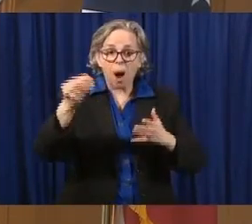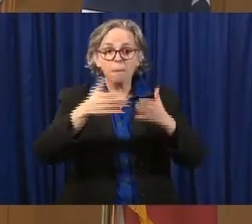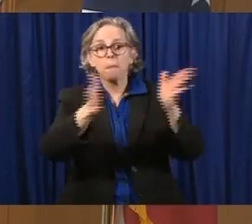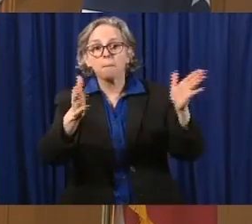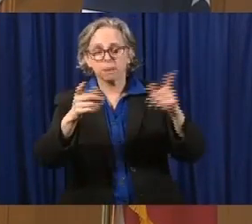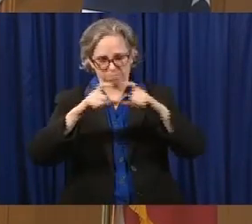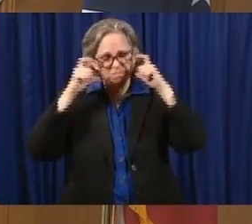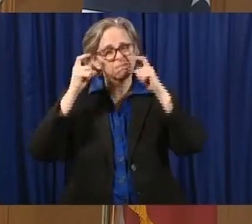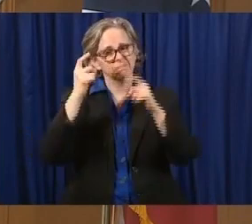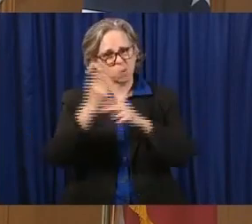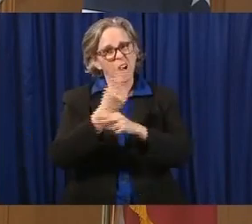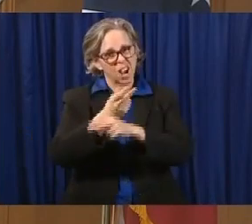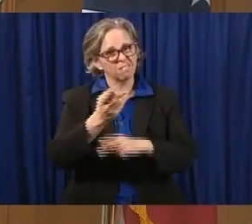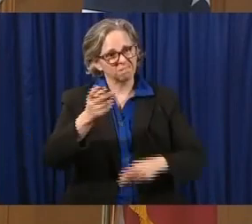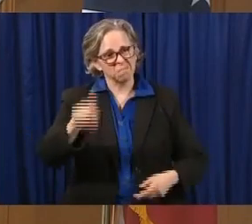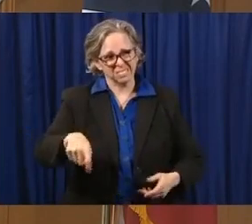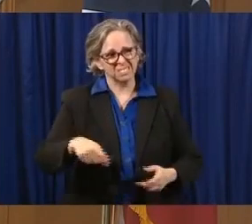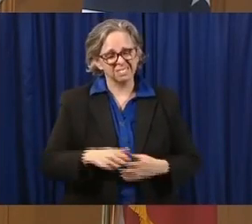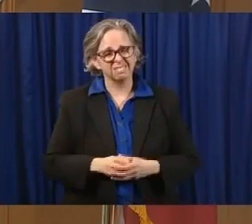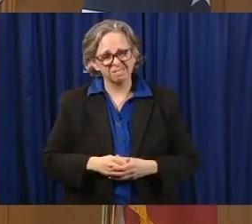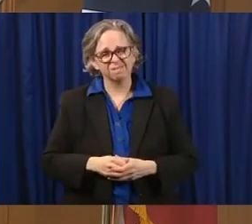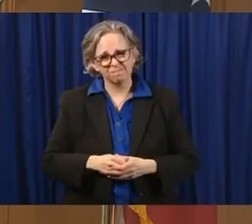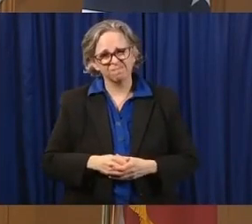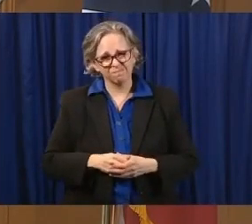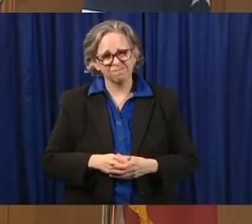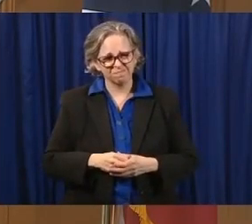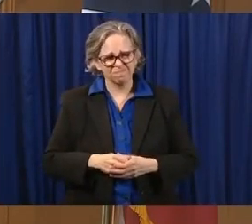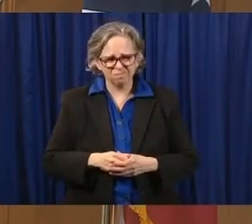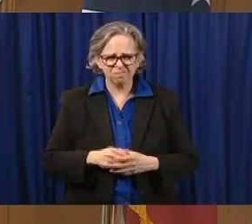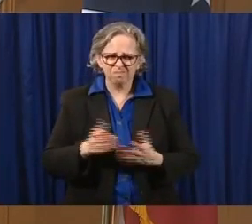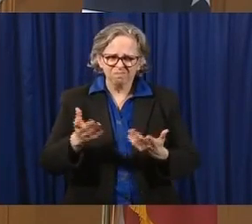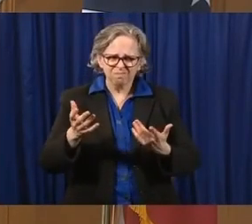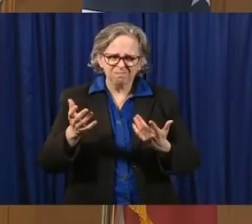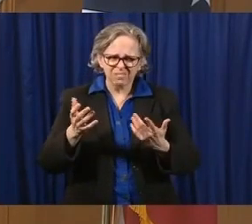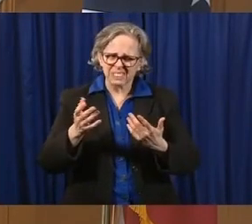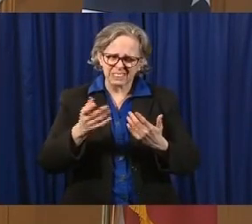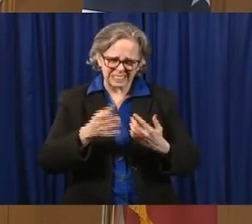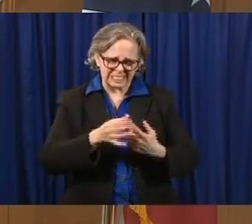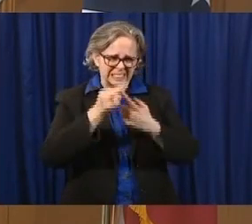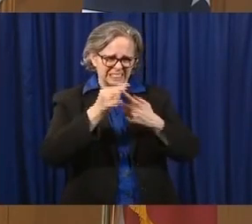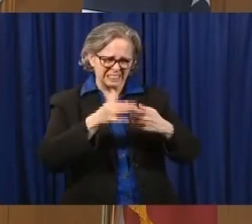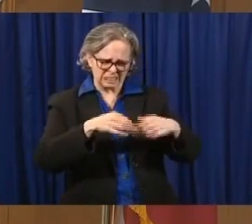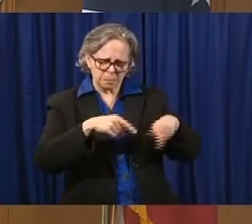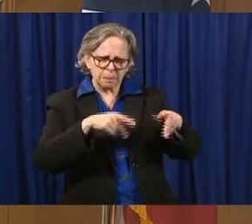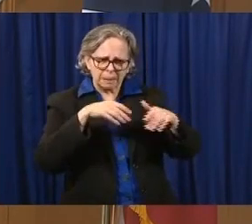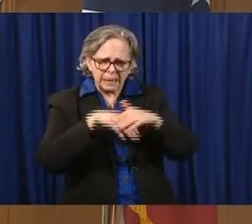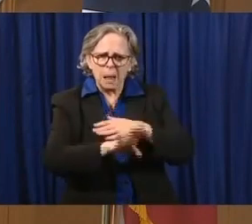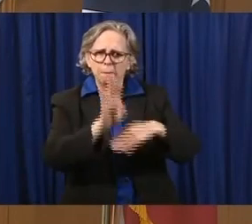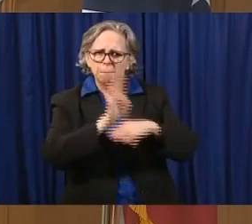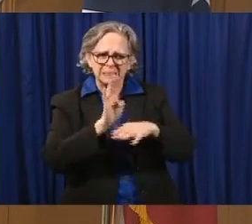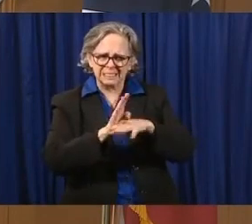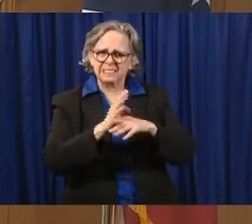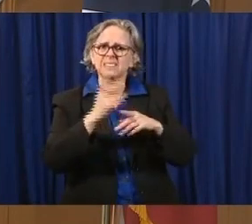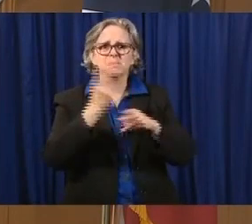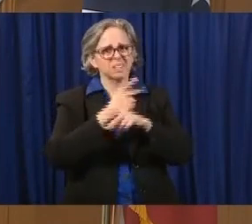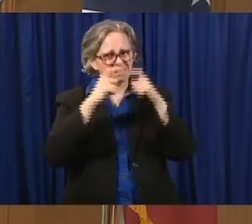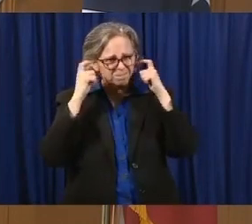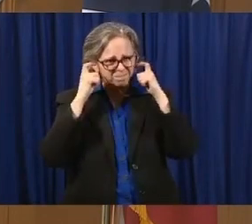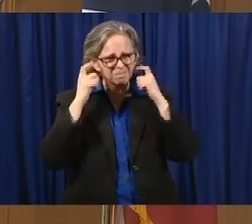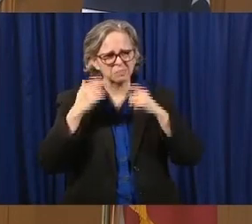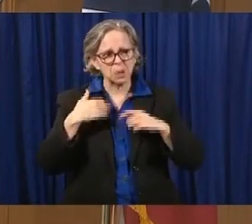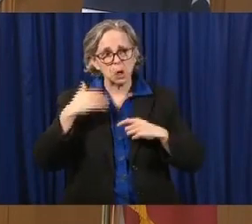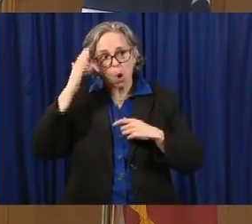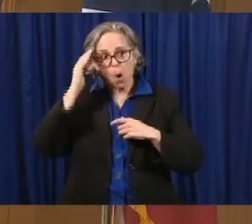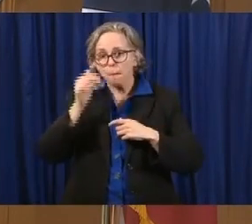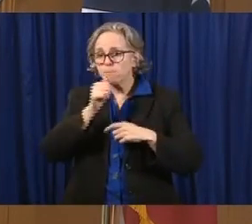those. Certainly, people in businesses. So this is something that I know the private sector is working on. We are